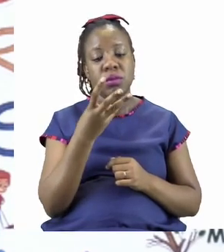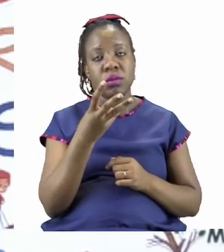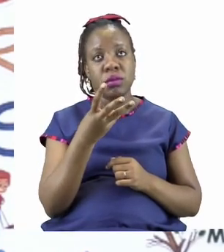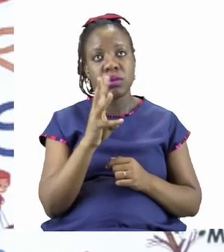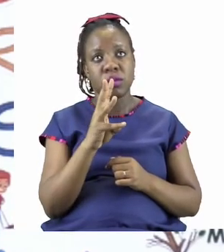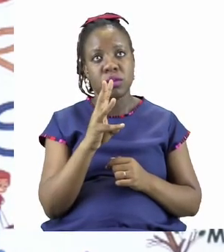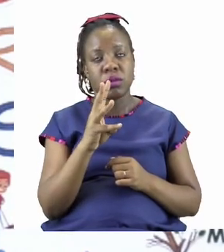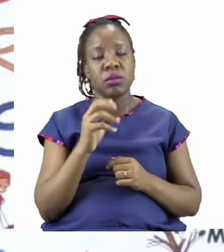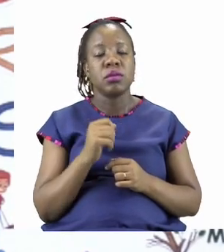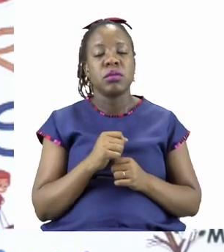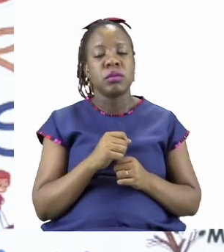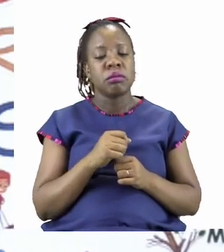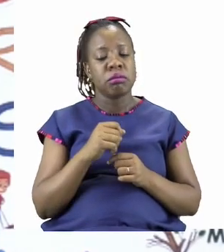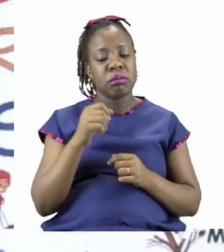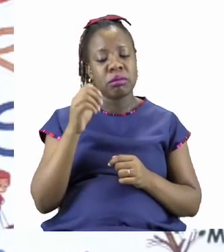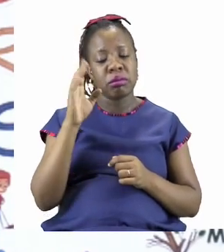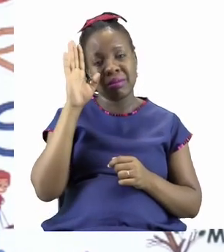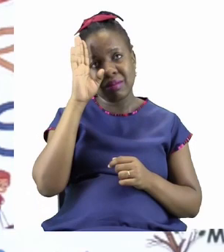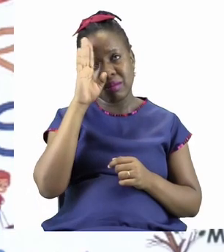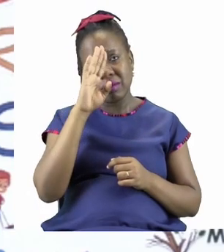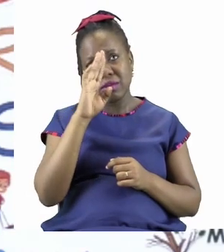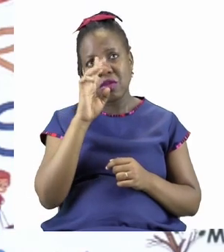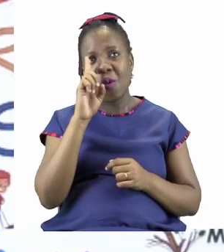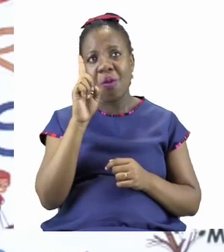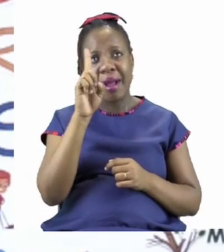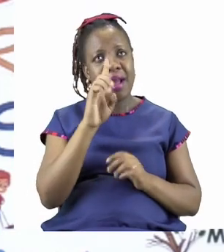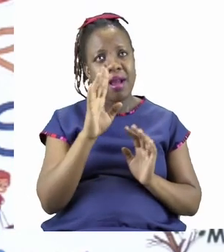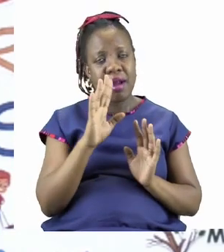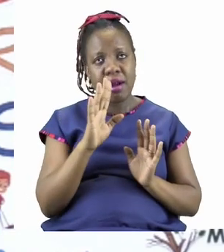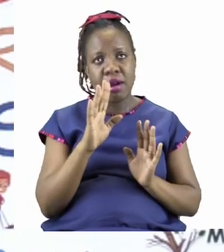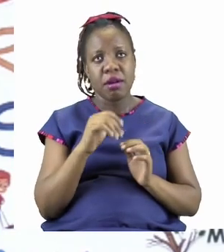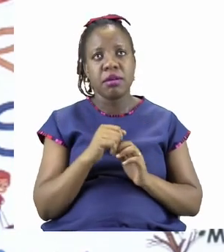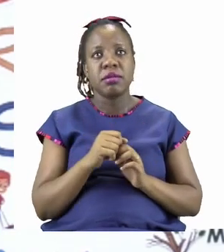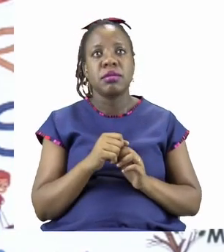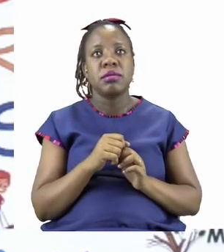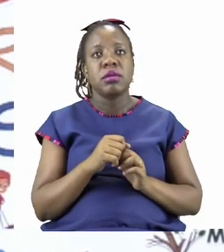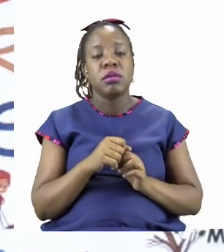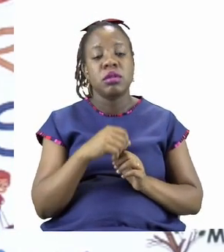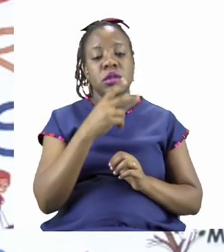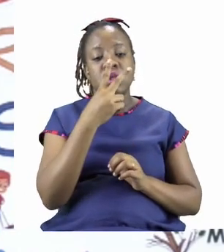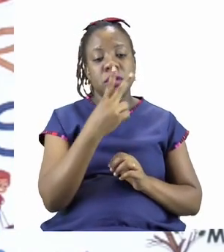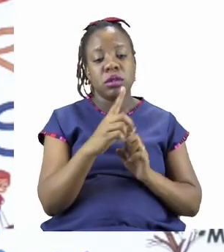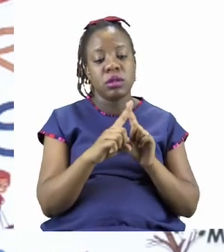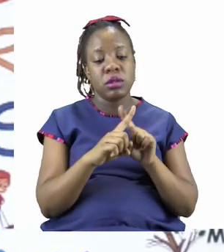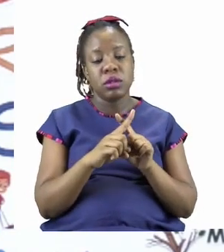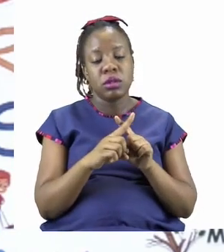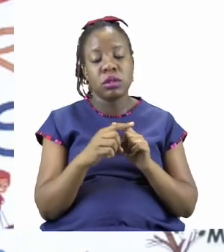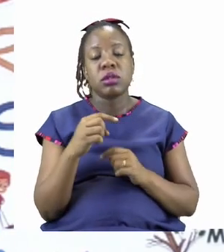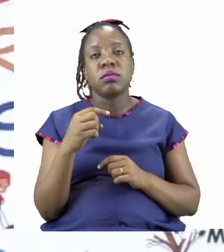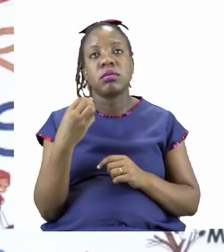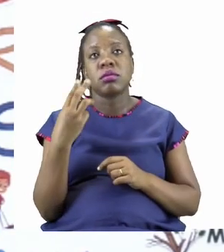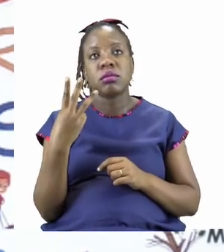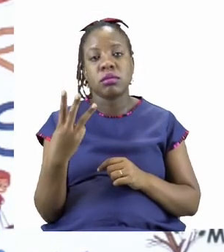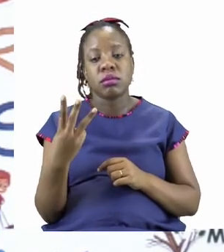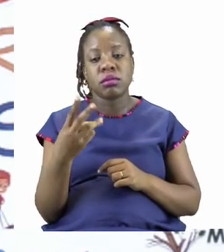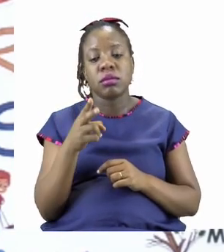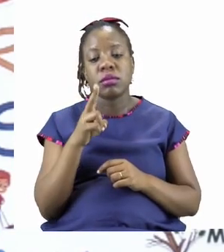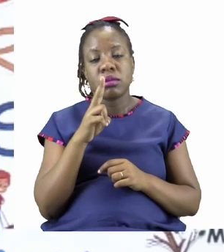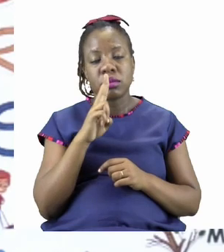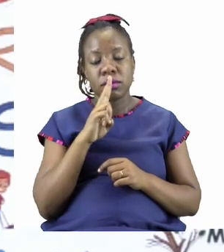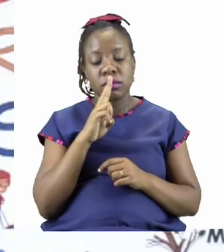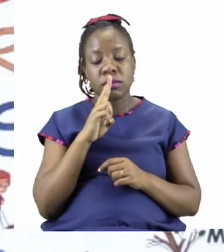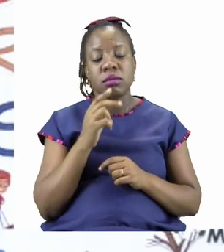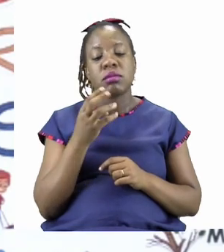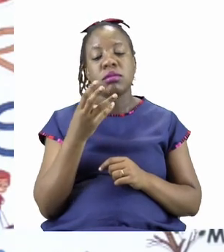the 1 that we carried over. So 2 times 3 is equal to 6 plus